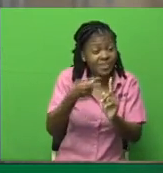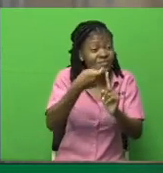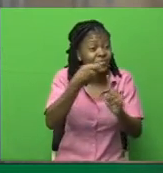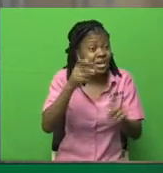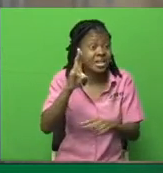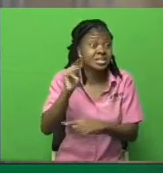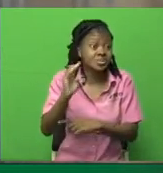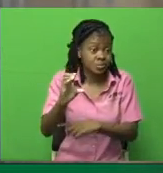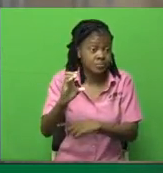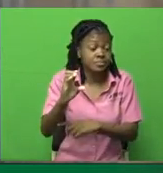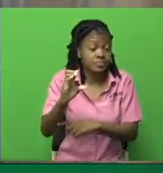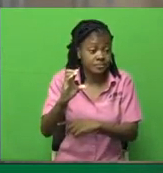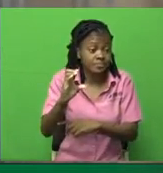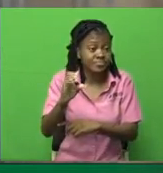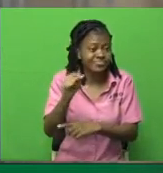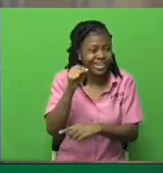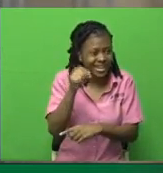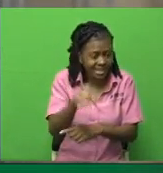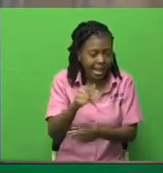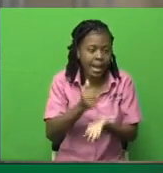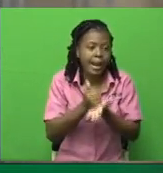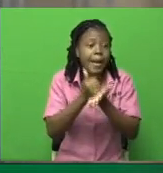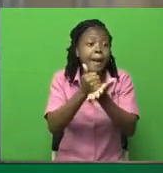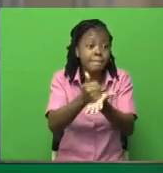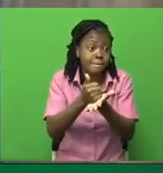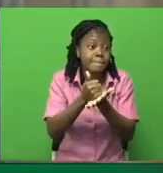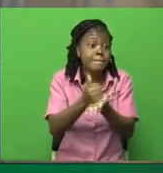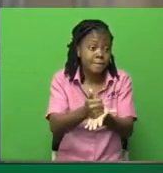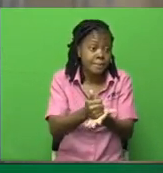took us out of the crisis helped us out